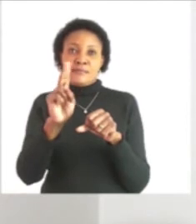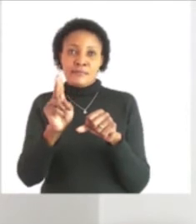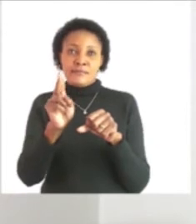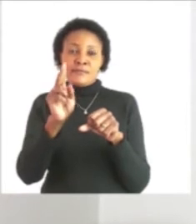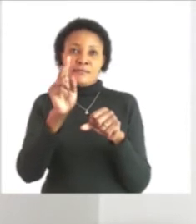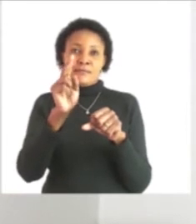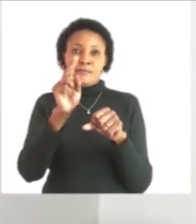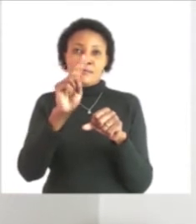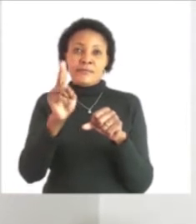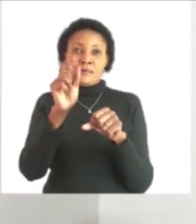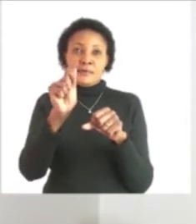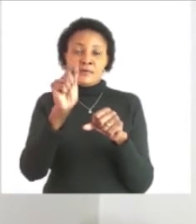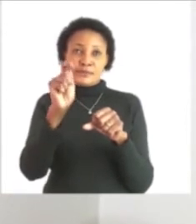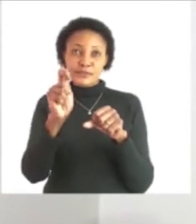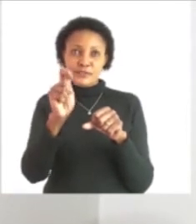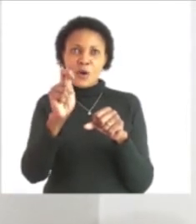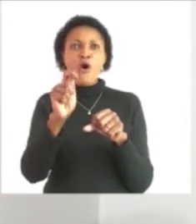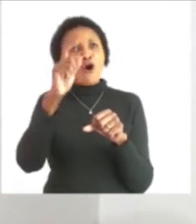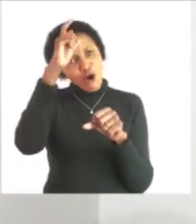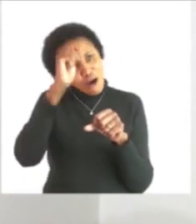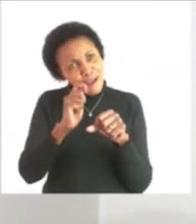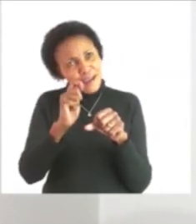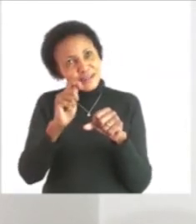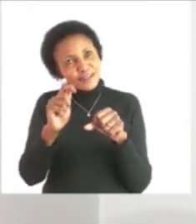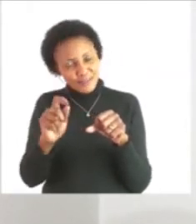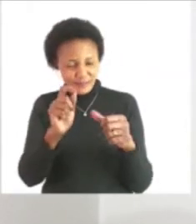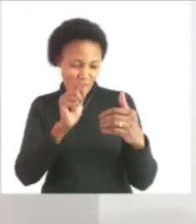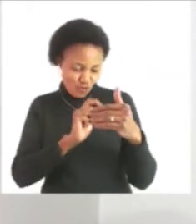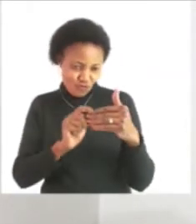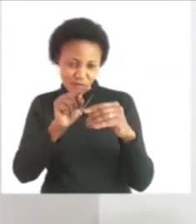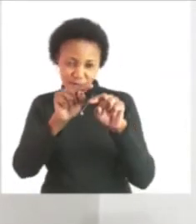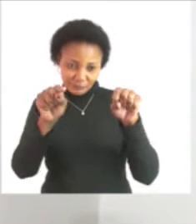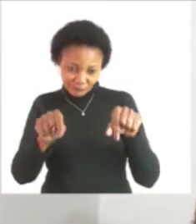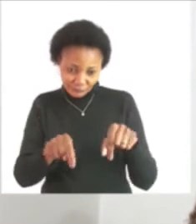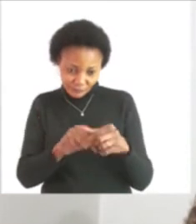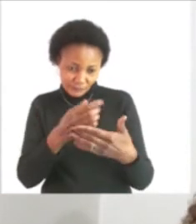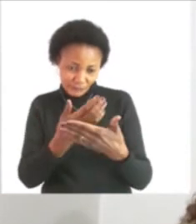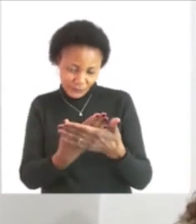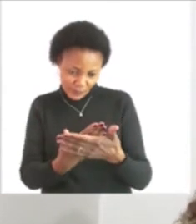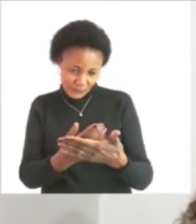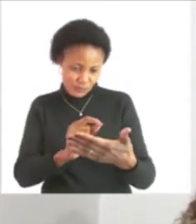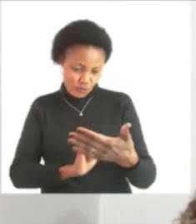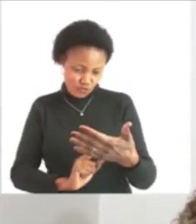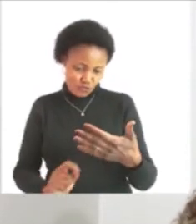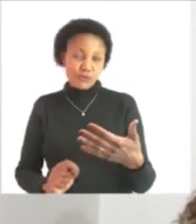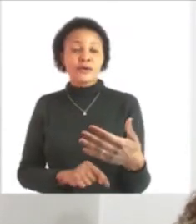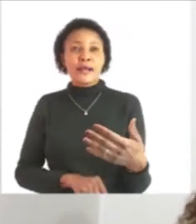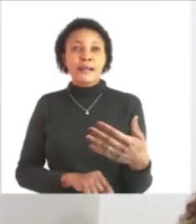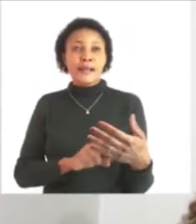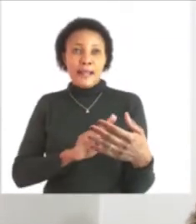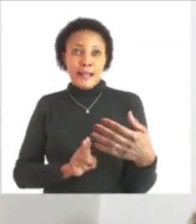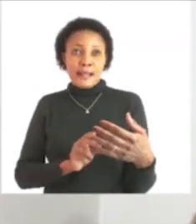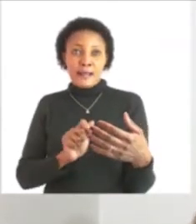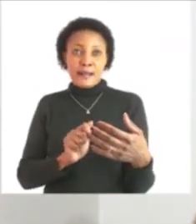Now I have to write the word hat under the picture. Write the word hat. I